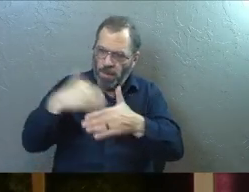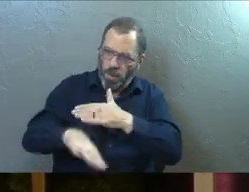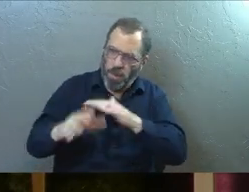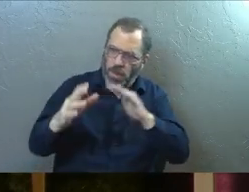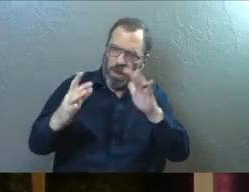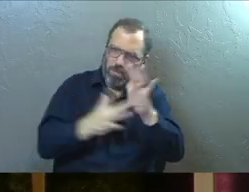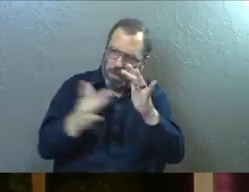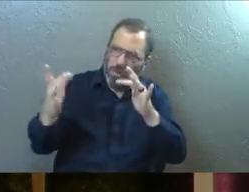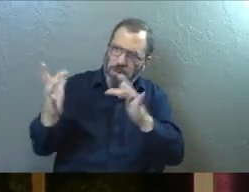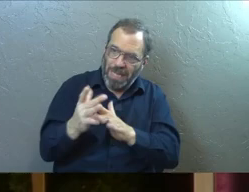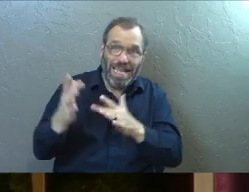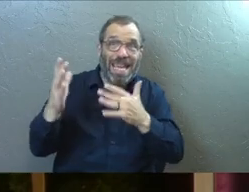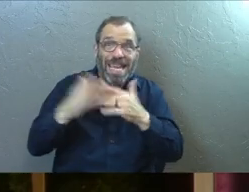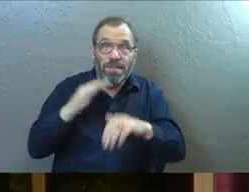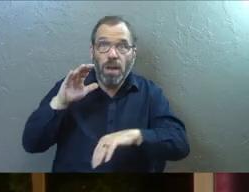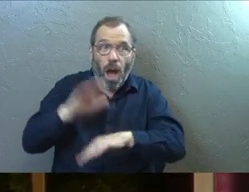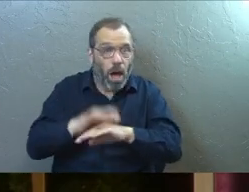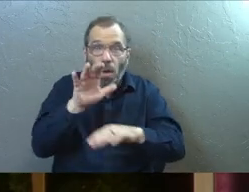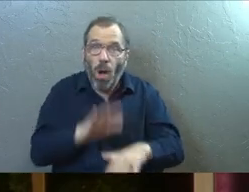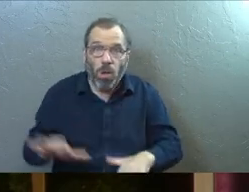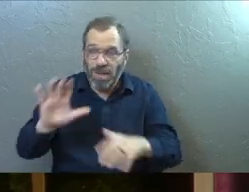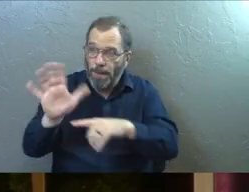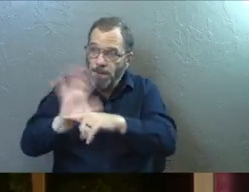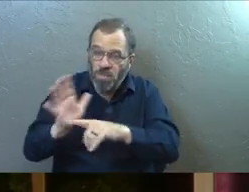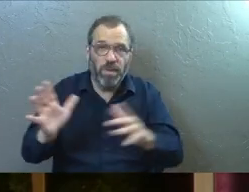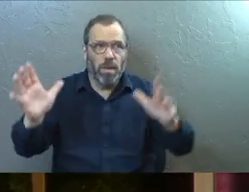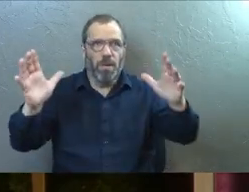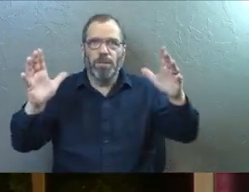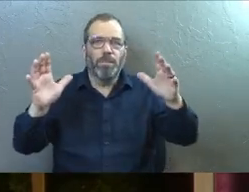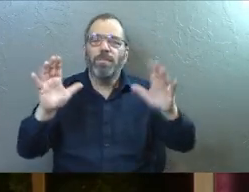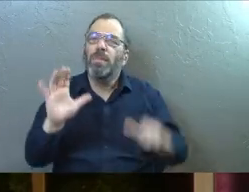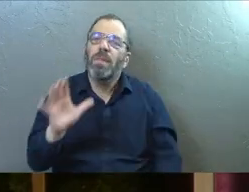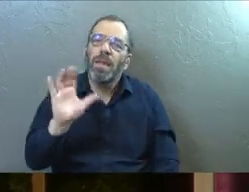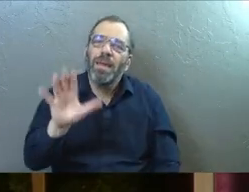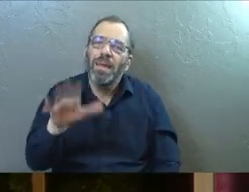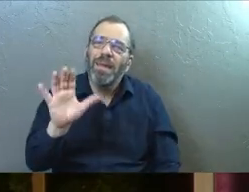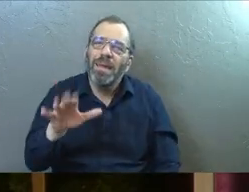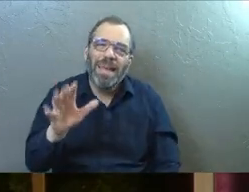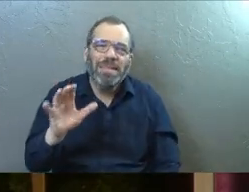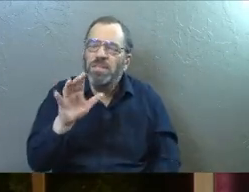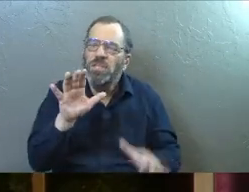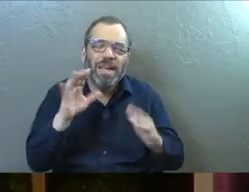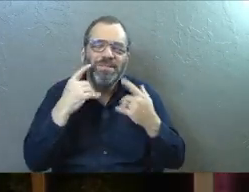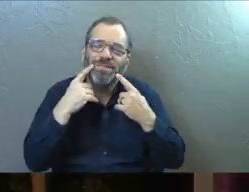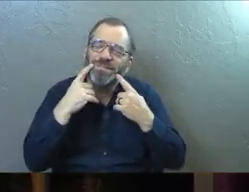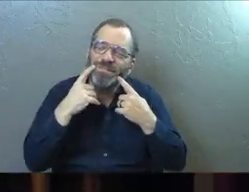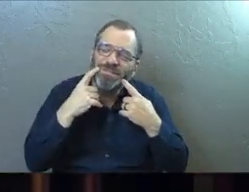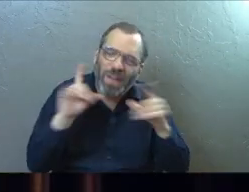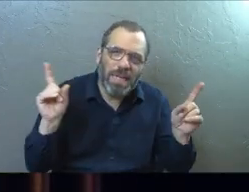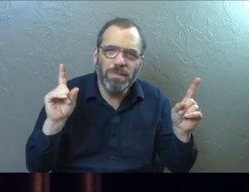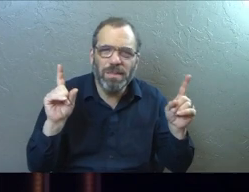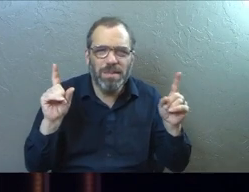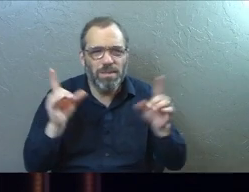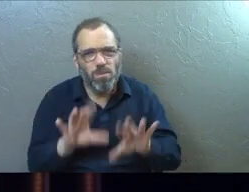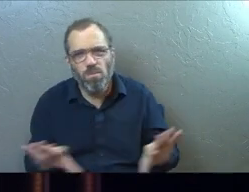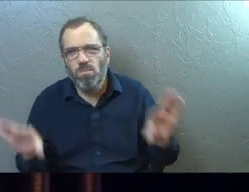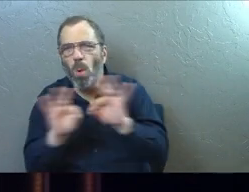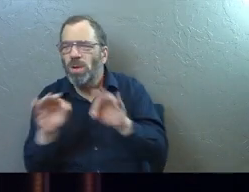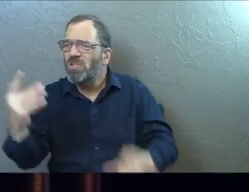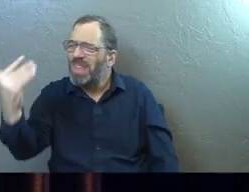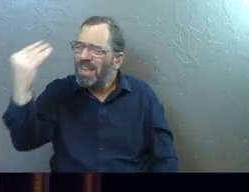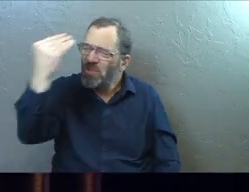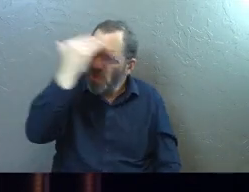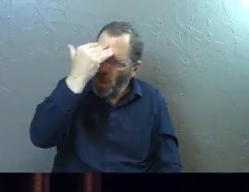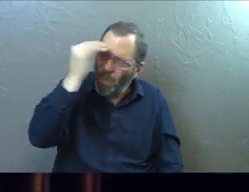of Jesus, even all over the place. So it's just huge everywhere. It's iconic. It's a big deal. Everybody knows